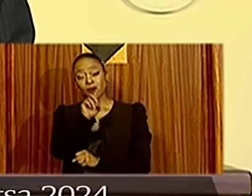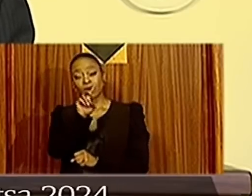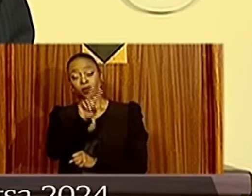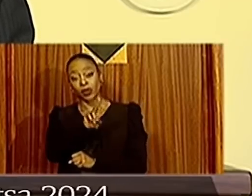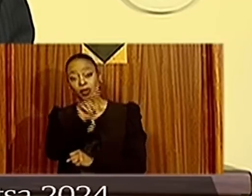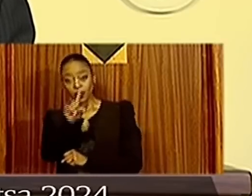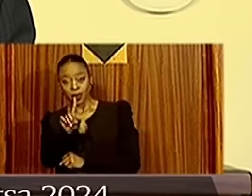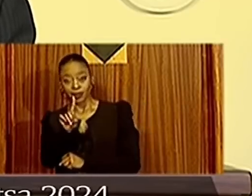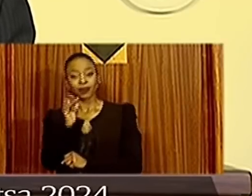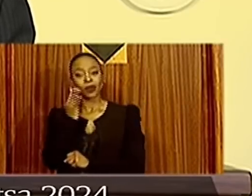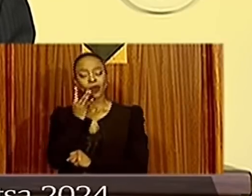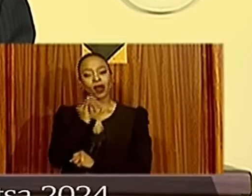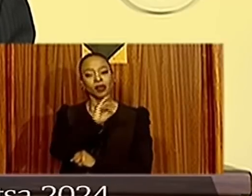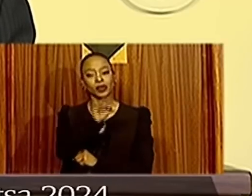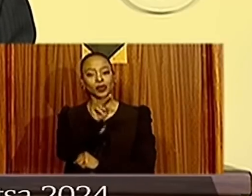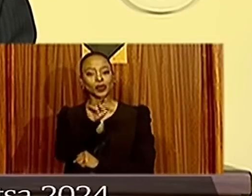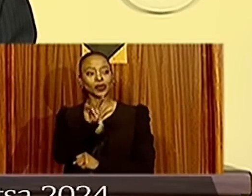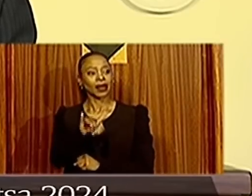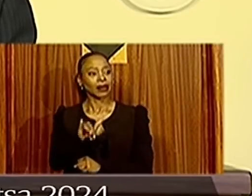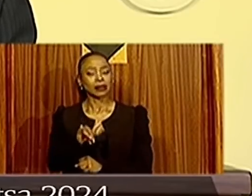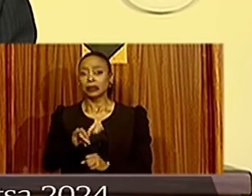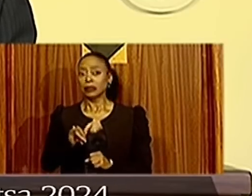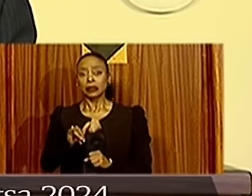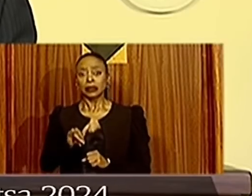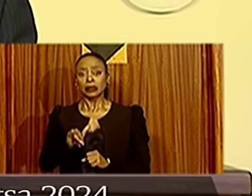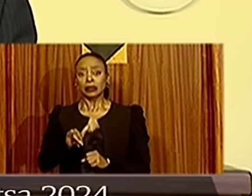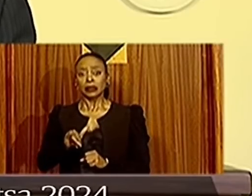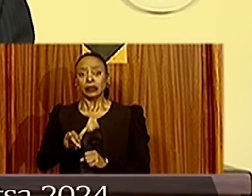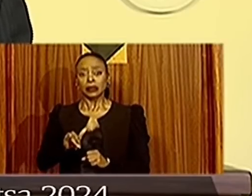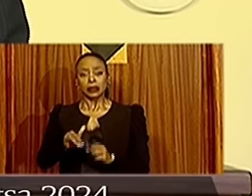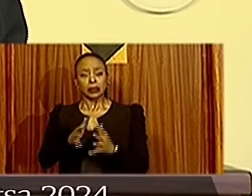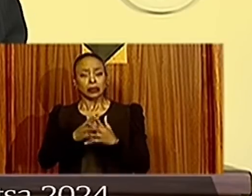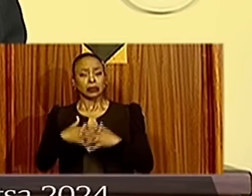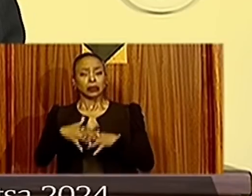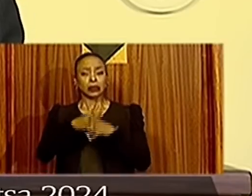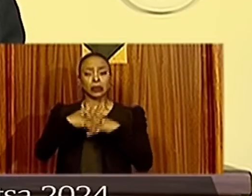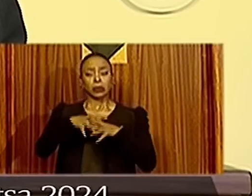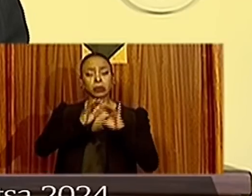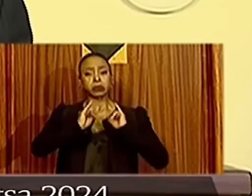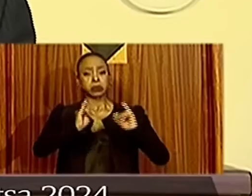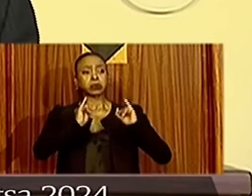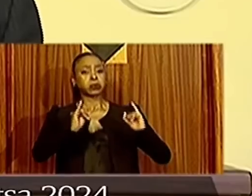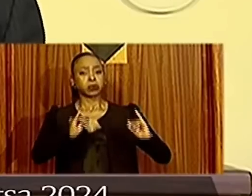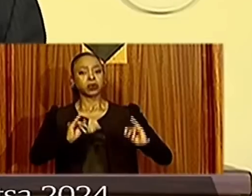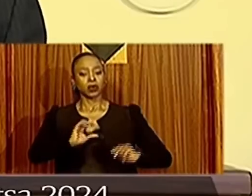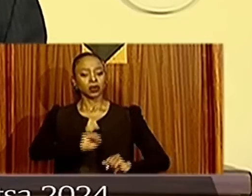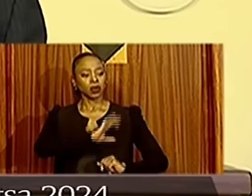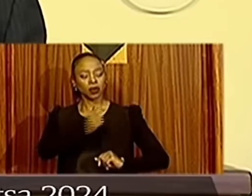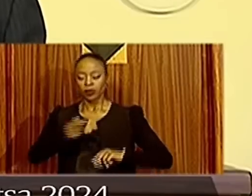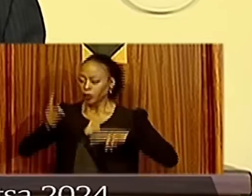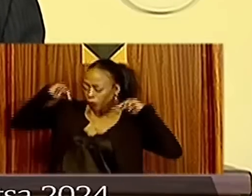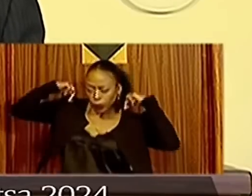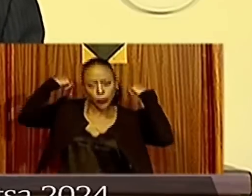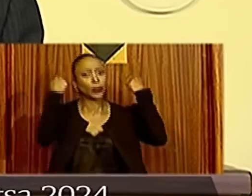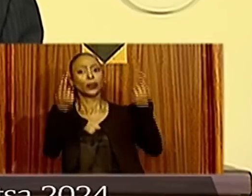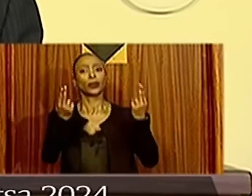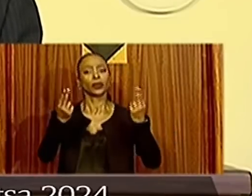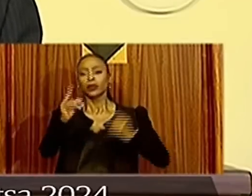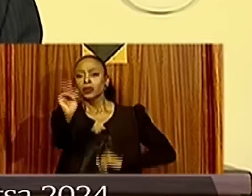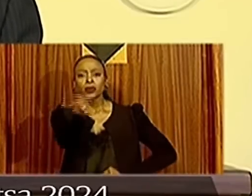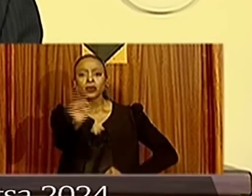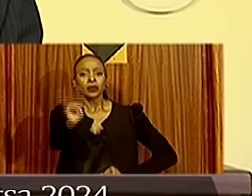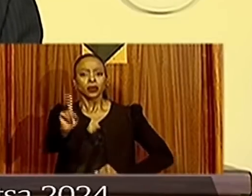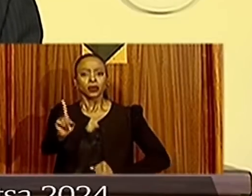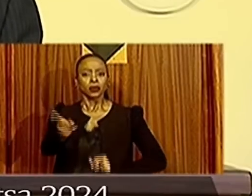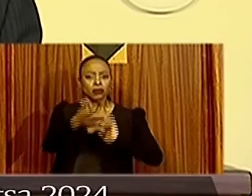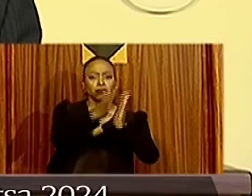like our country would go up in flames, the people of South Africa stood firm against those who wanted to